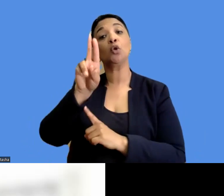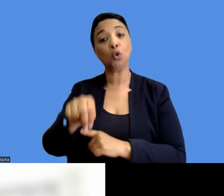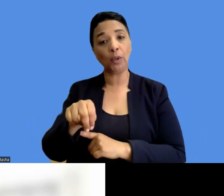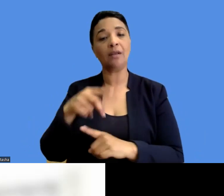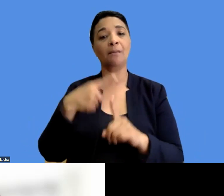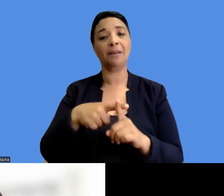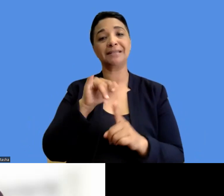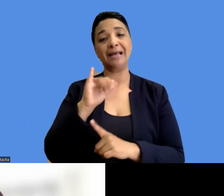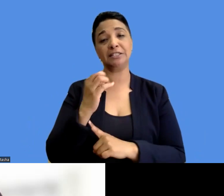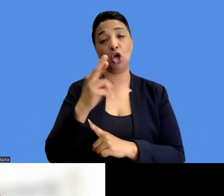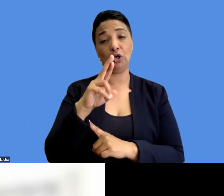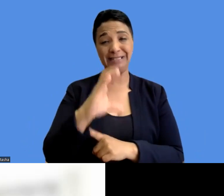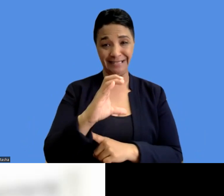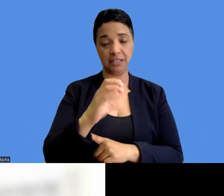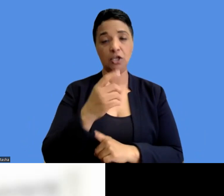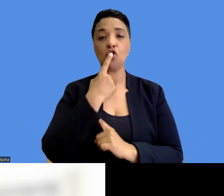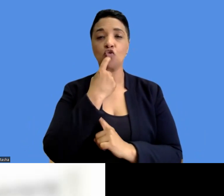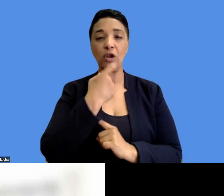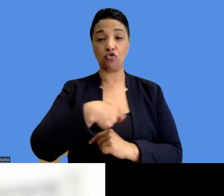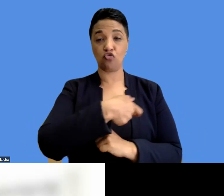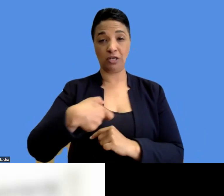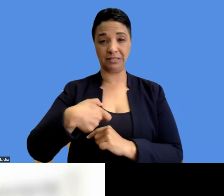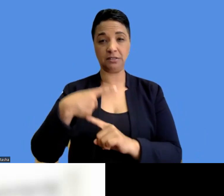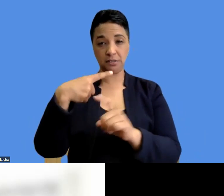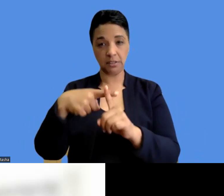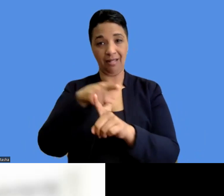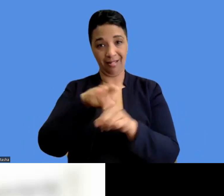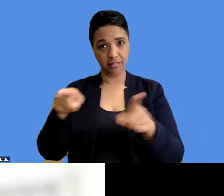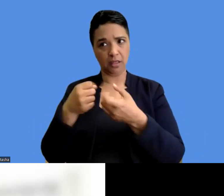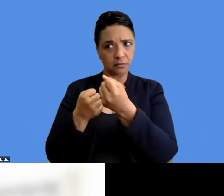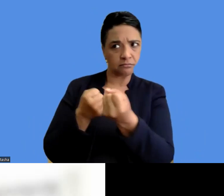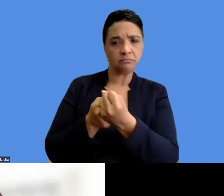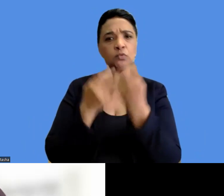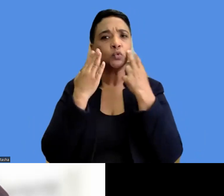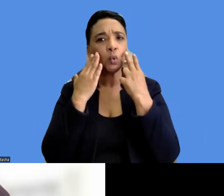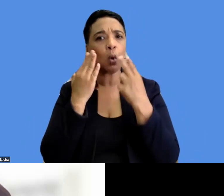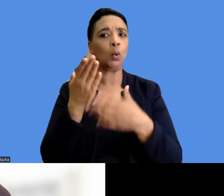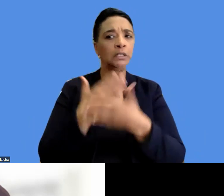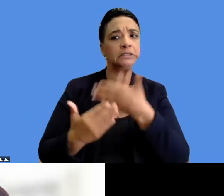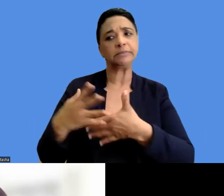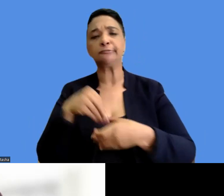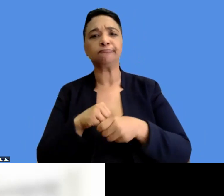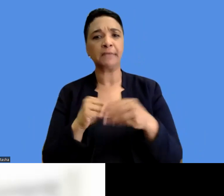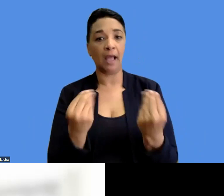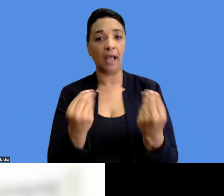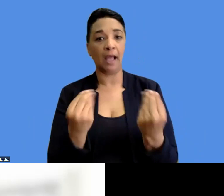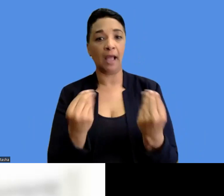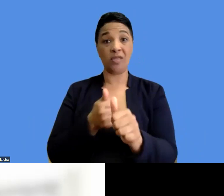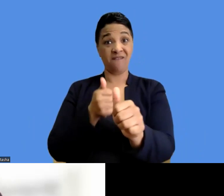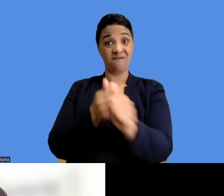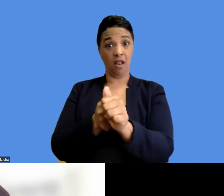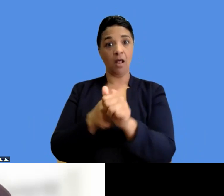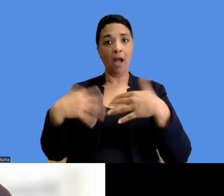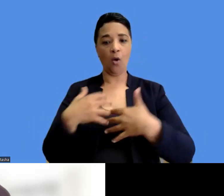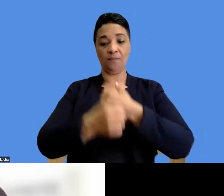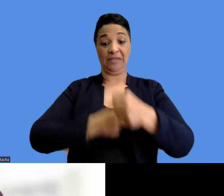movement, to have disability inclusion strategies, and we follow up on them by having a session on disability inclusion in our yearly